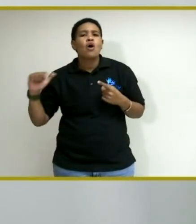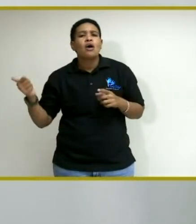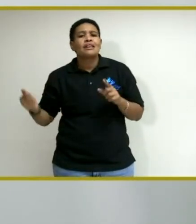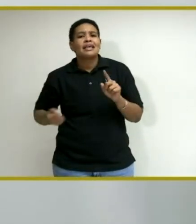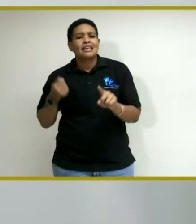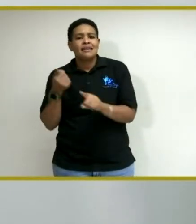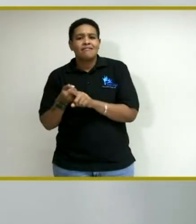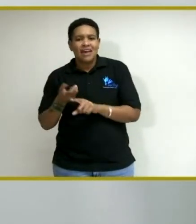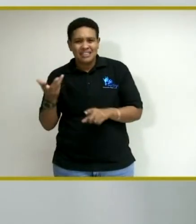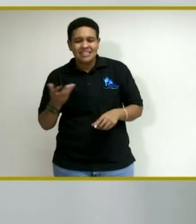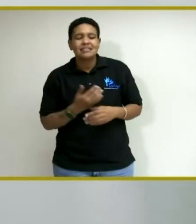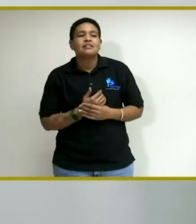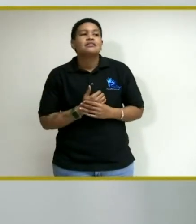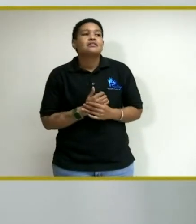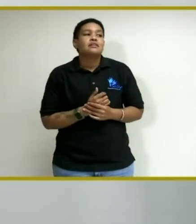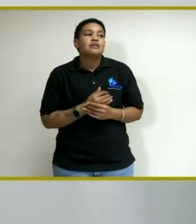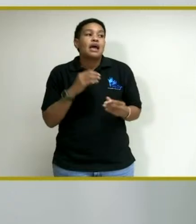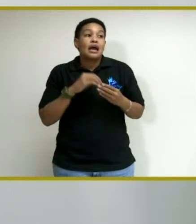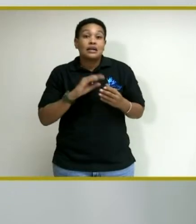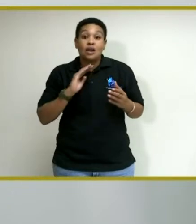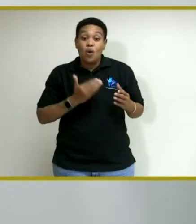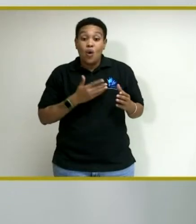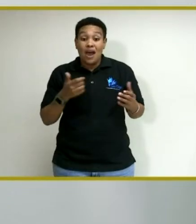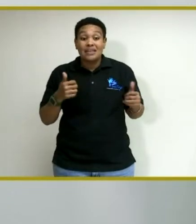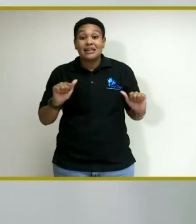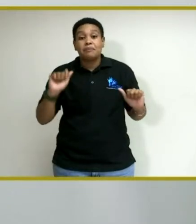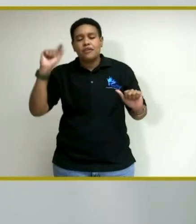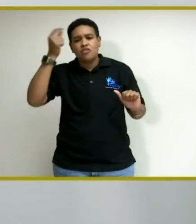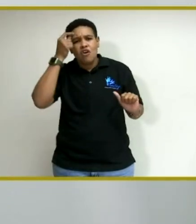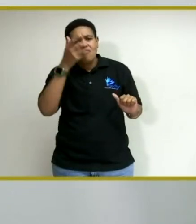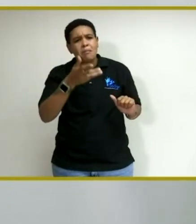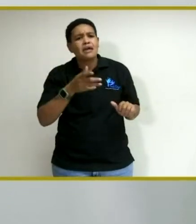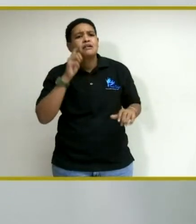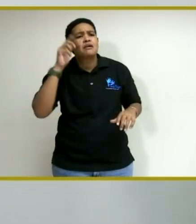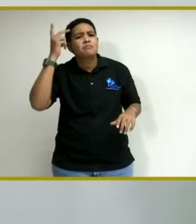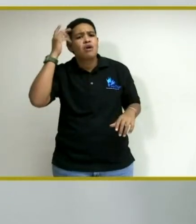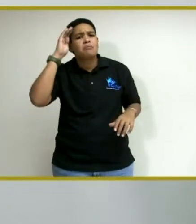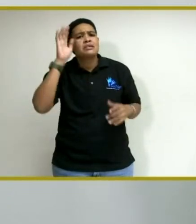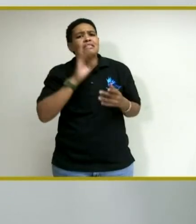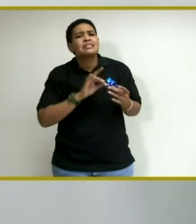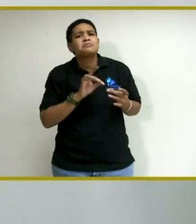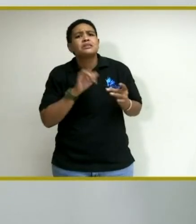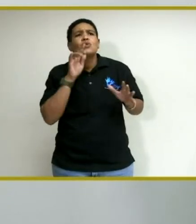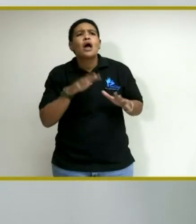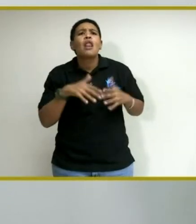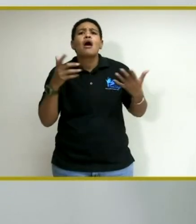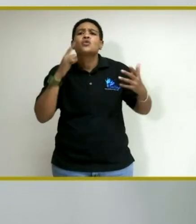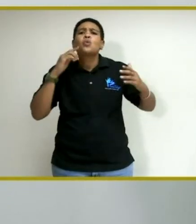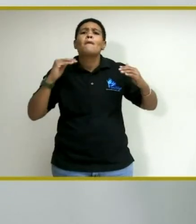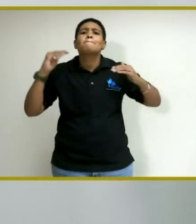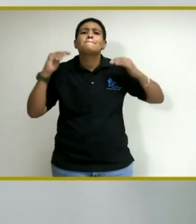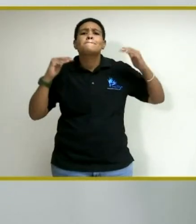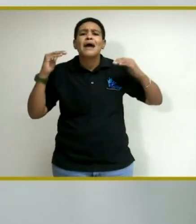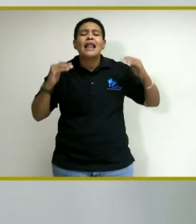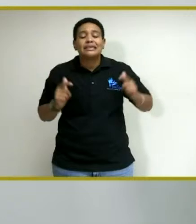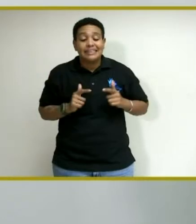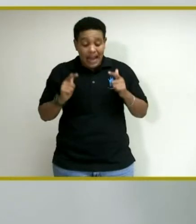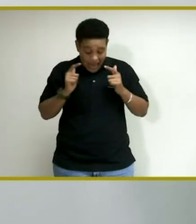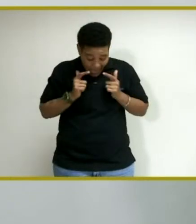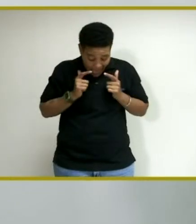effects. And in our attempt as a government, the Prime Minister speaks to it a lot, to balance